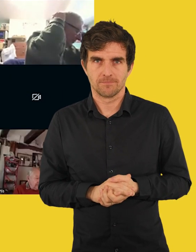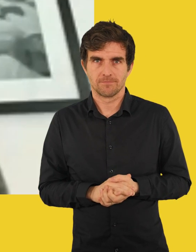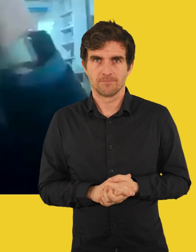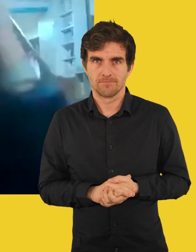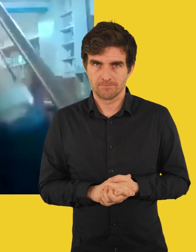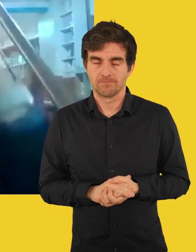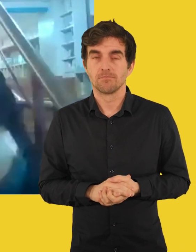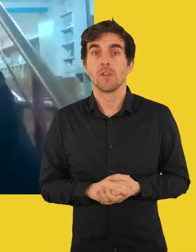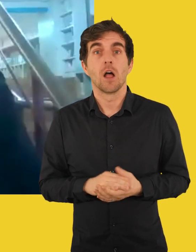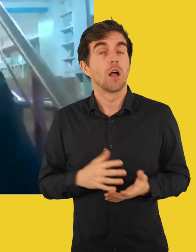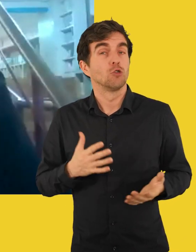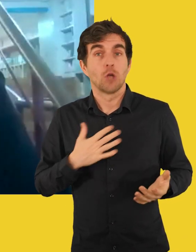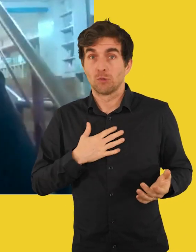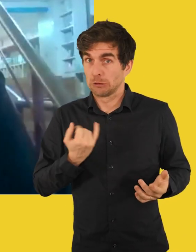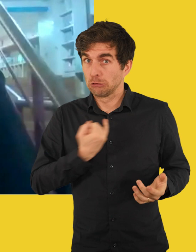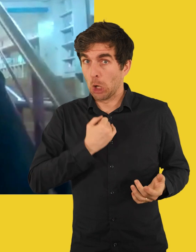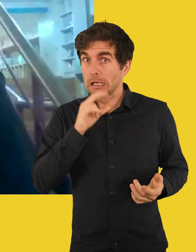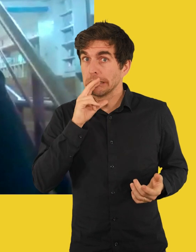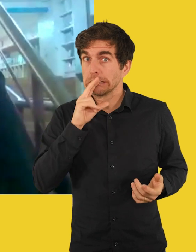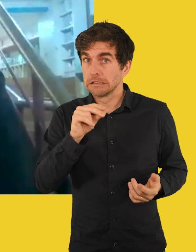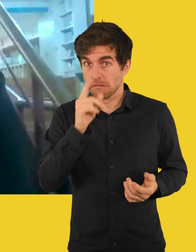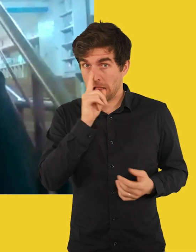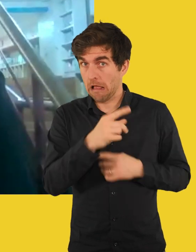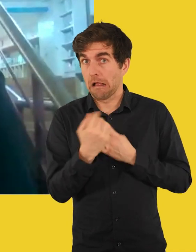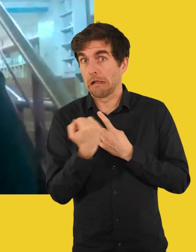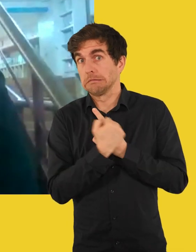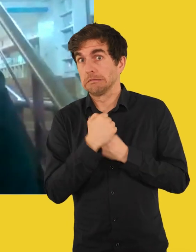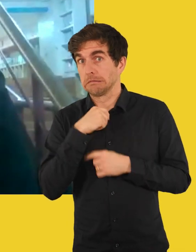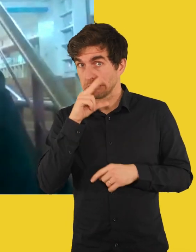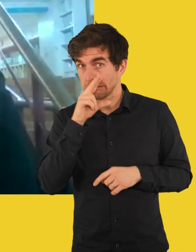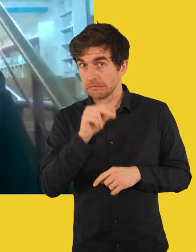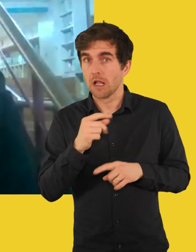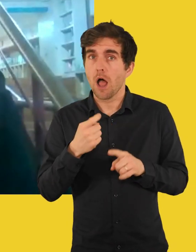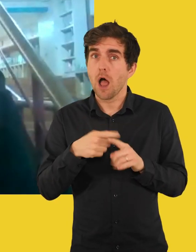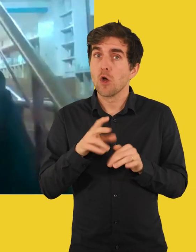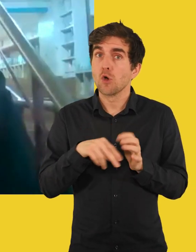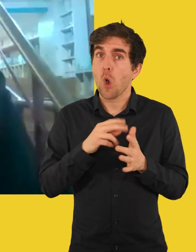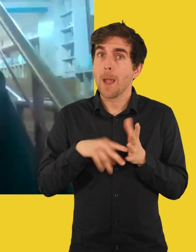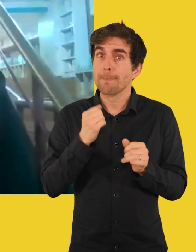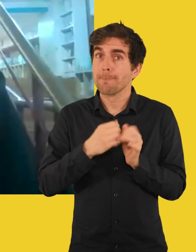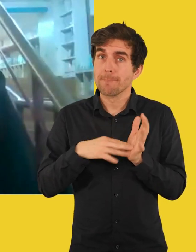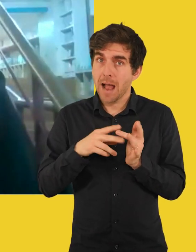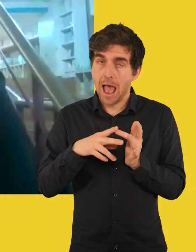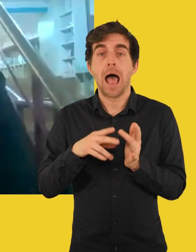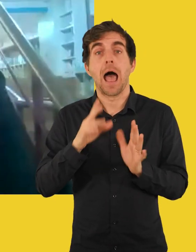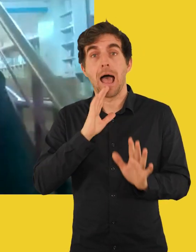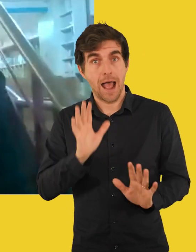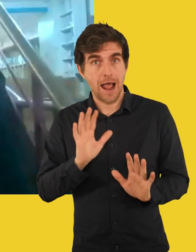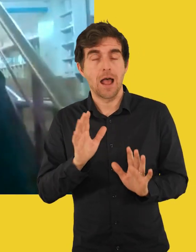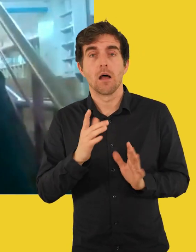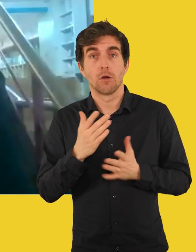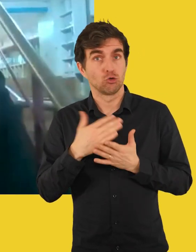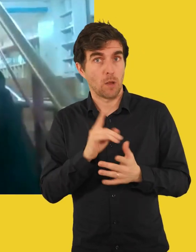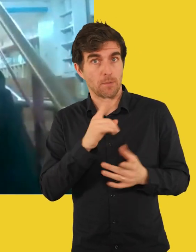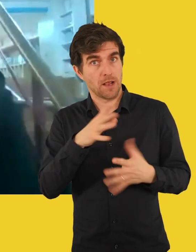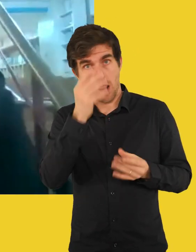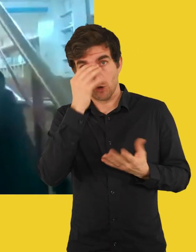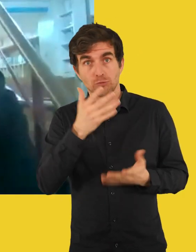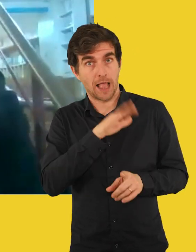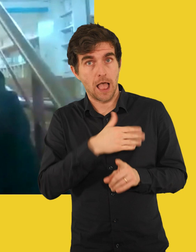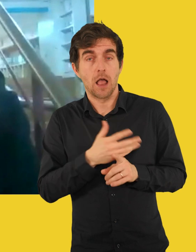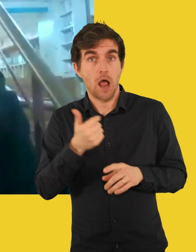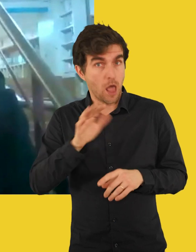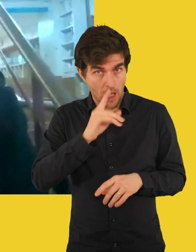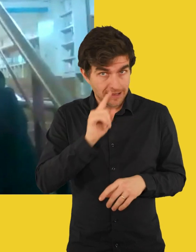Newton Library. Sorry, I've just mispronounced that. You'll be able to correct me. Kyung Min, hi. Do share what you're doing